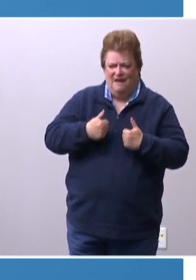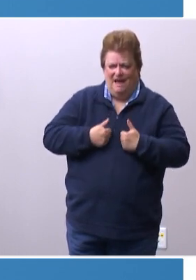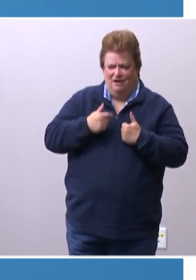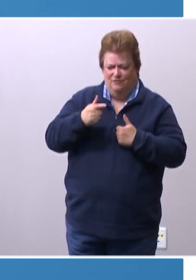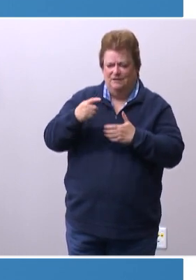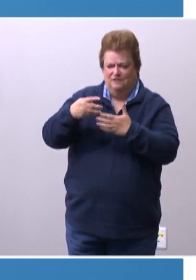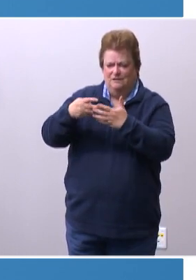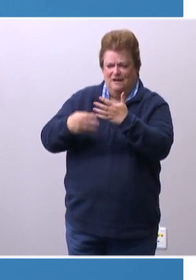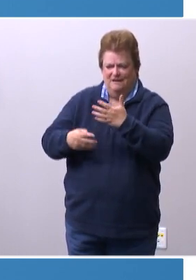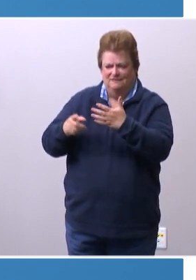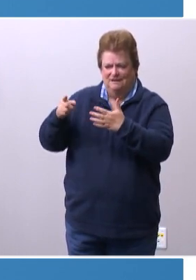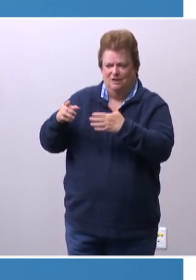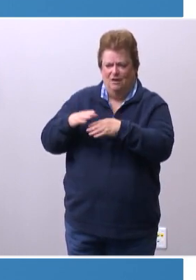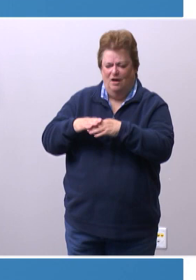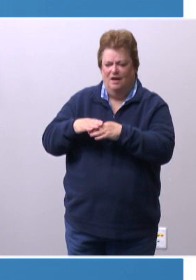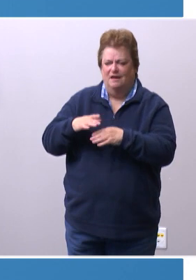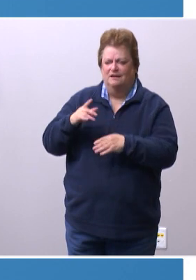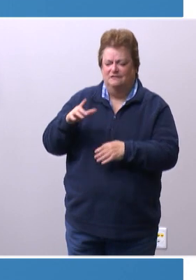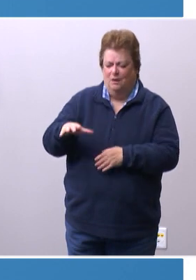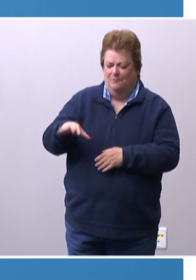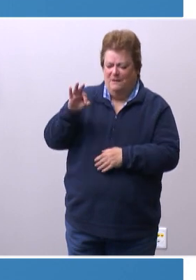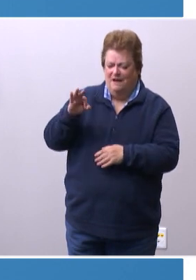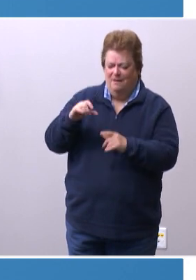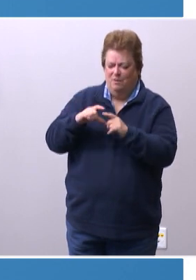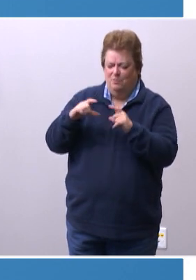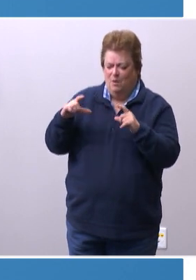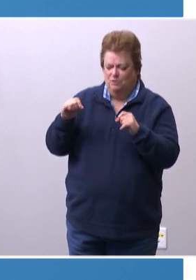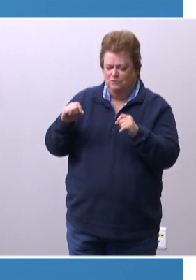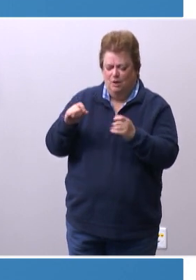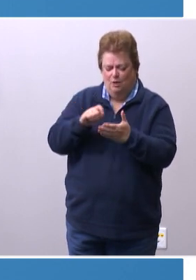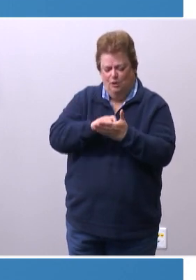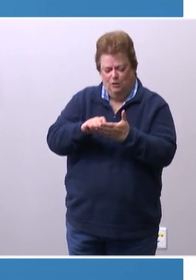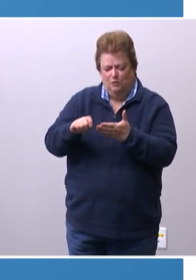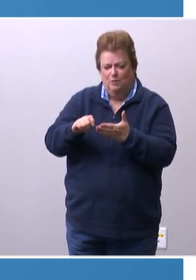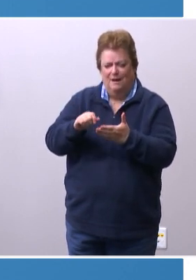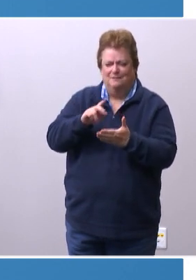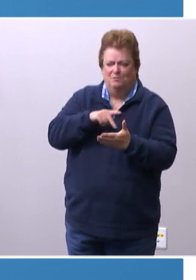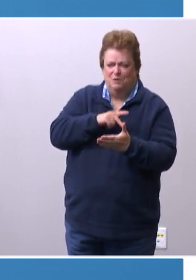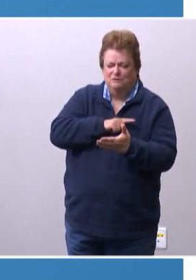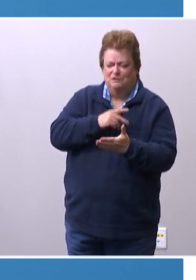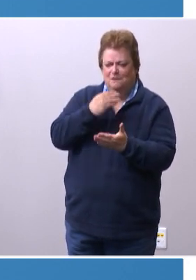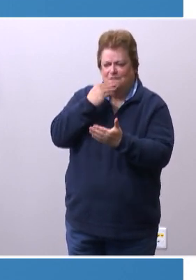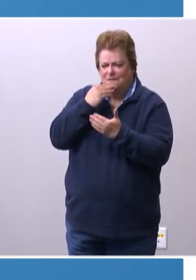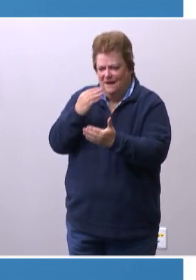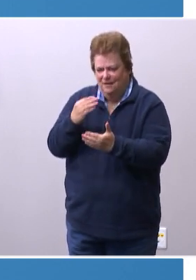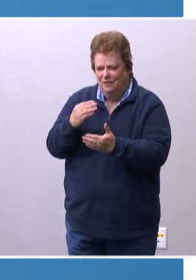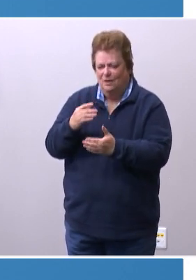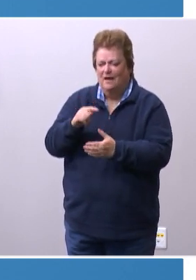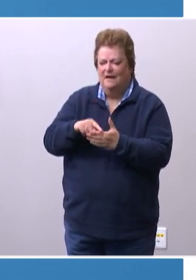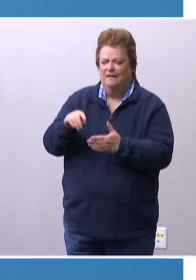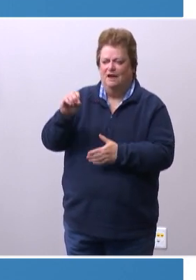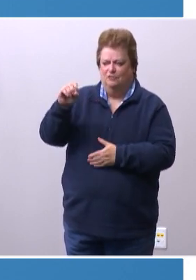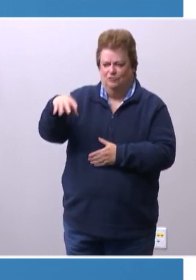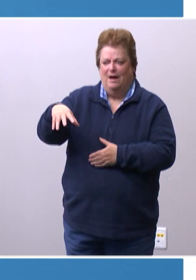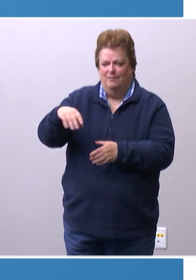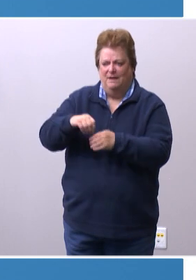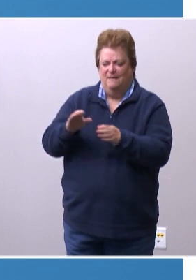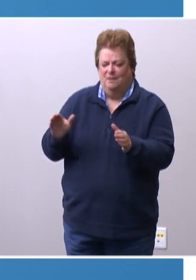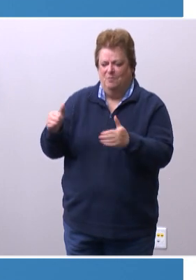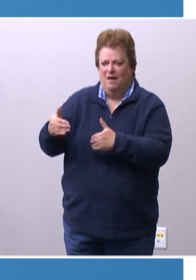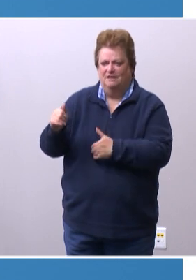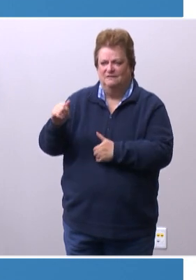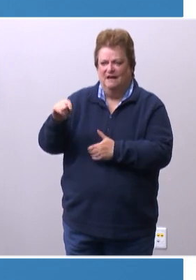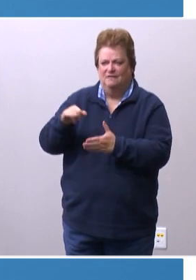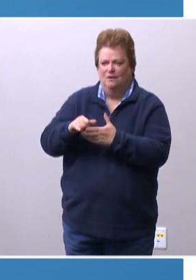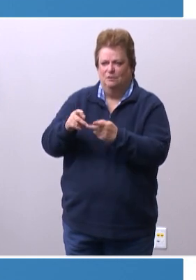are on your screen. Simply pick up your postcard, write your personal note of thanks, and drop it in the drop boxes at these locations.